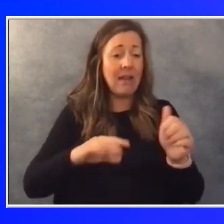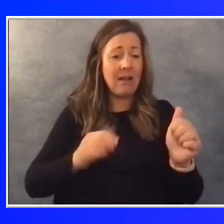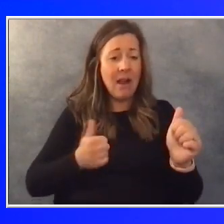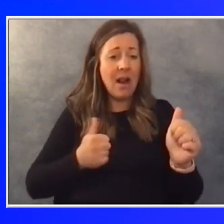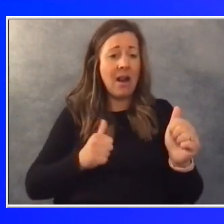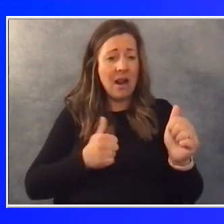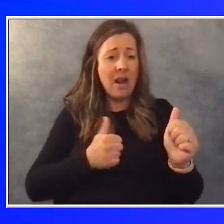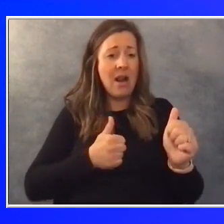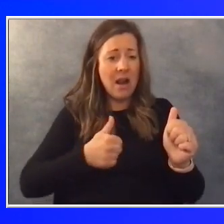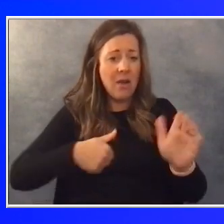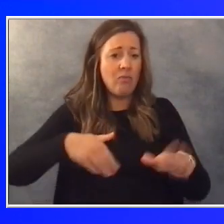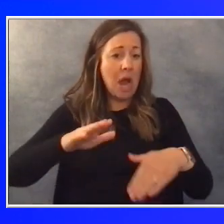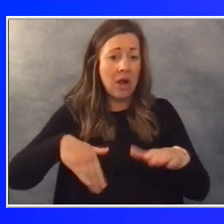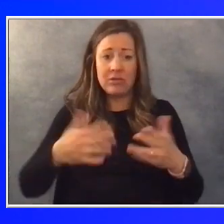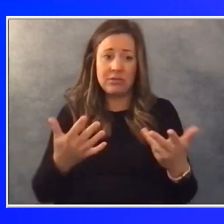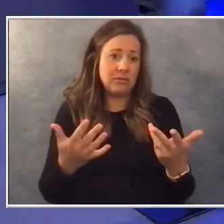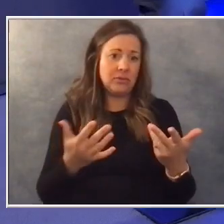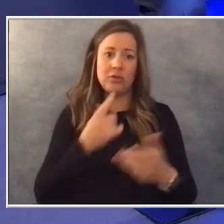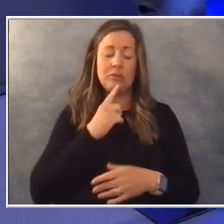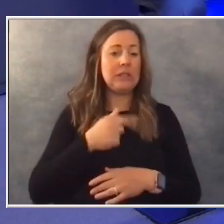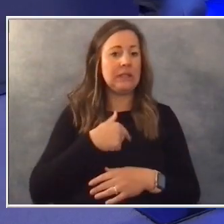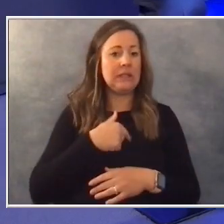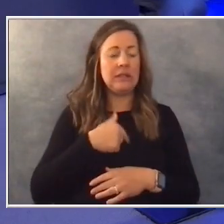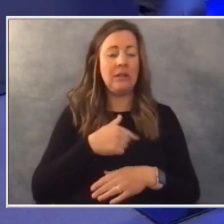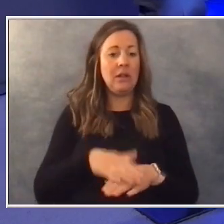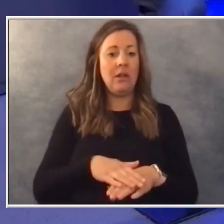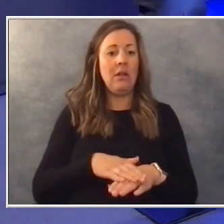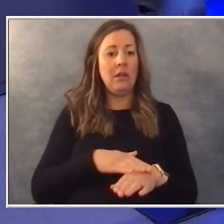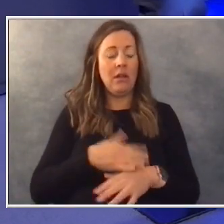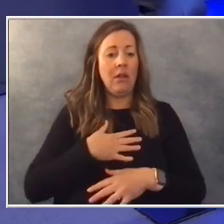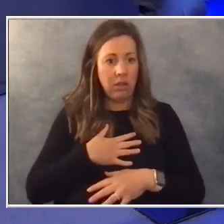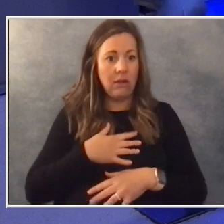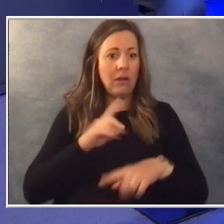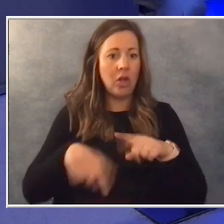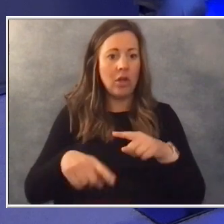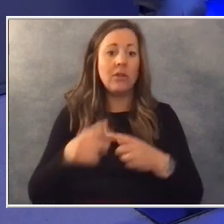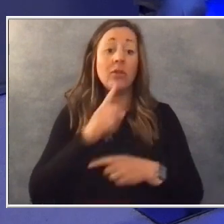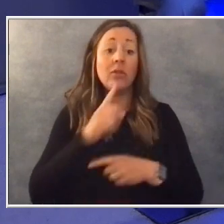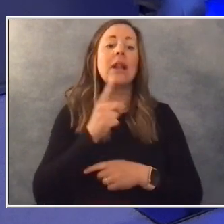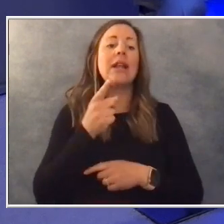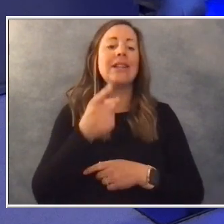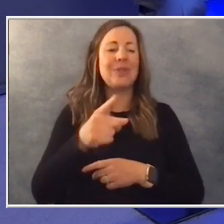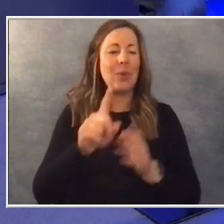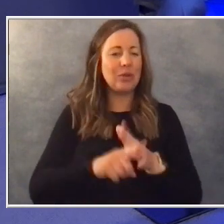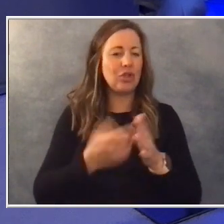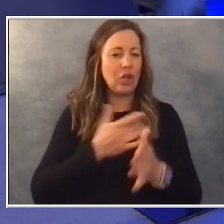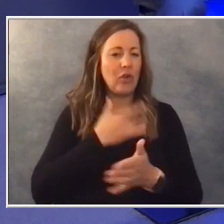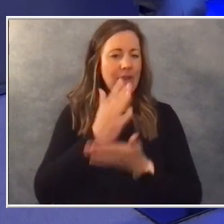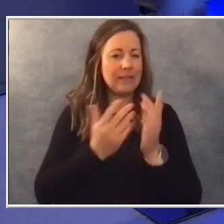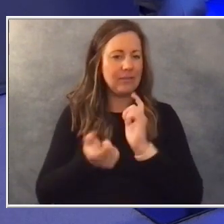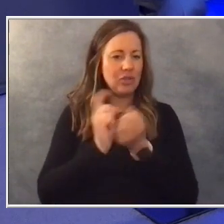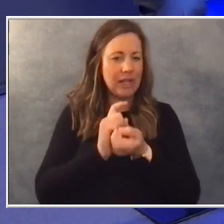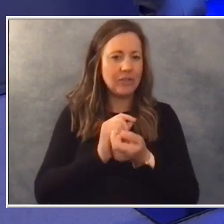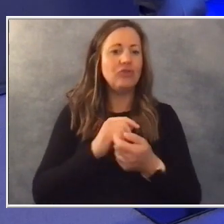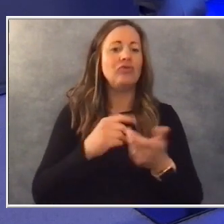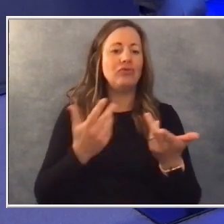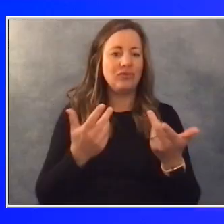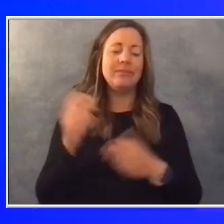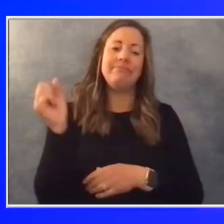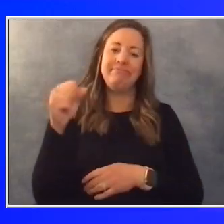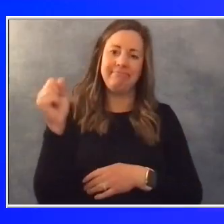that I'd been doing. And that just happened slowly over time. You started to feel some changes, something wasn't right? Yep.